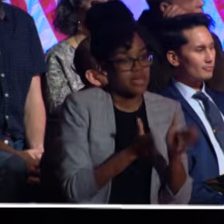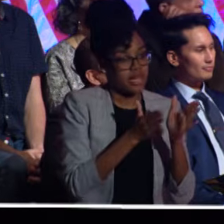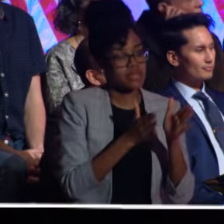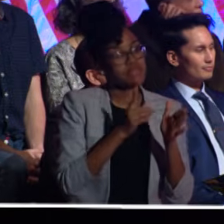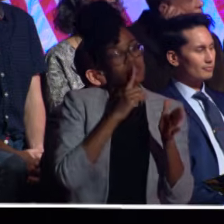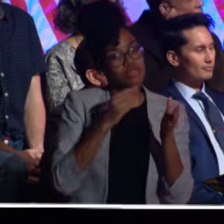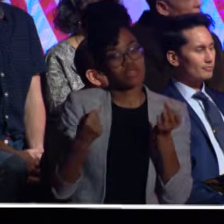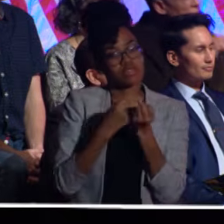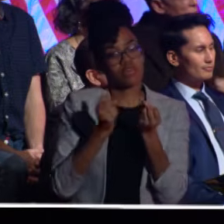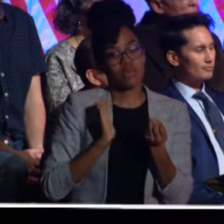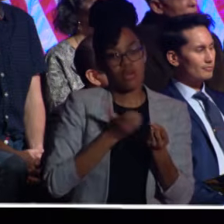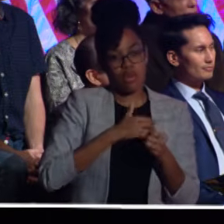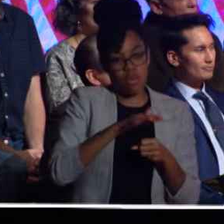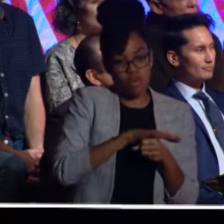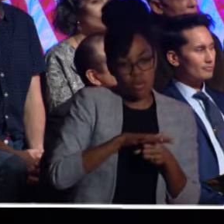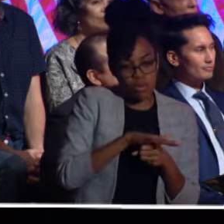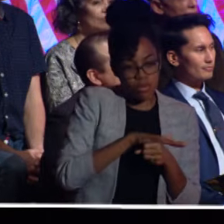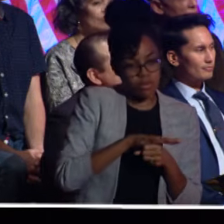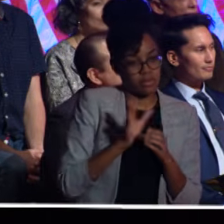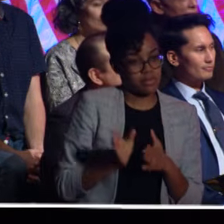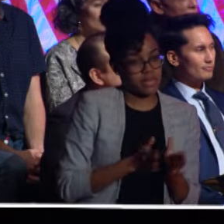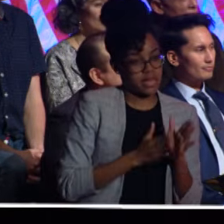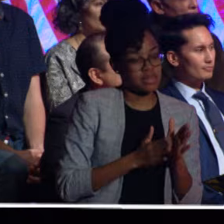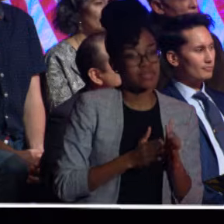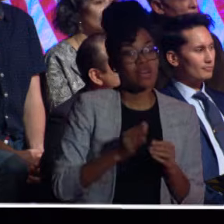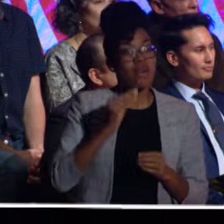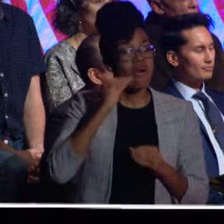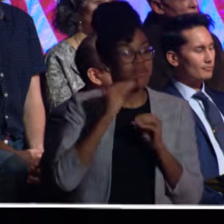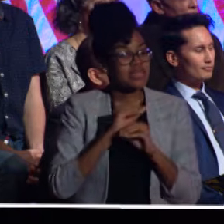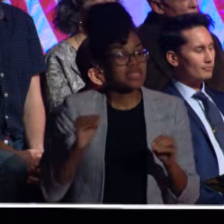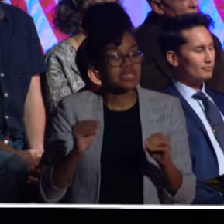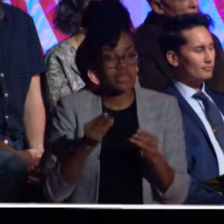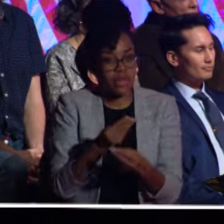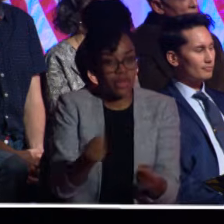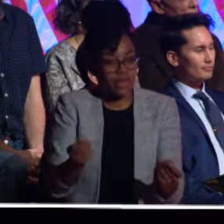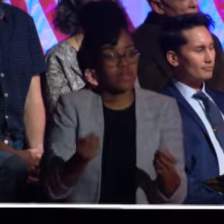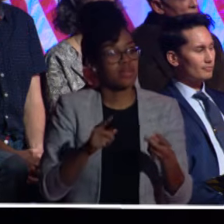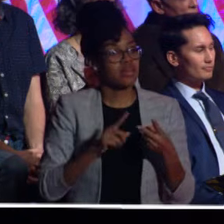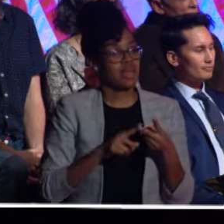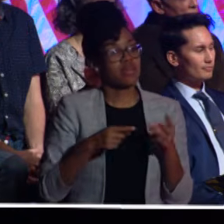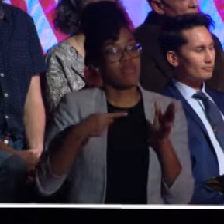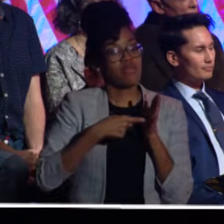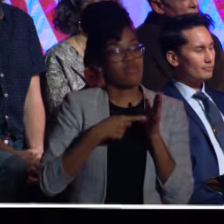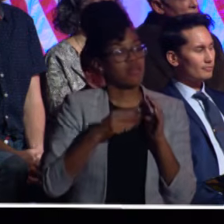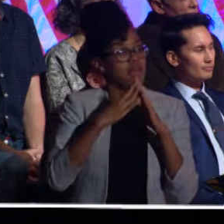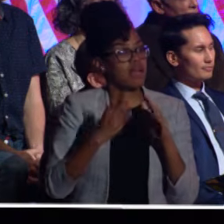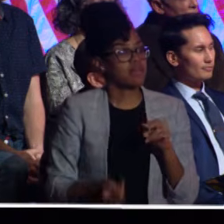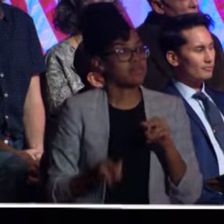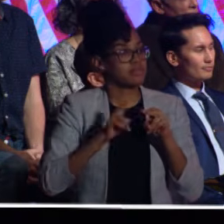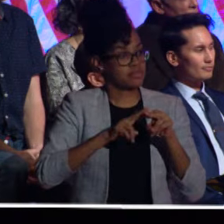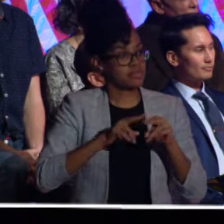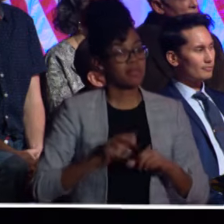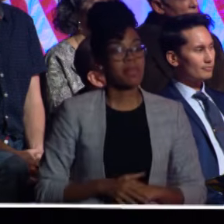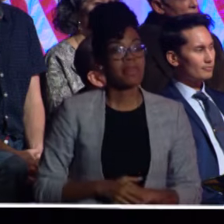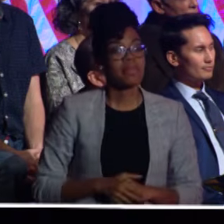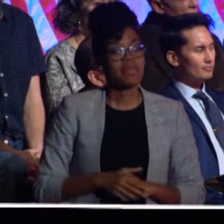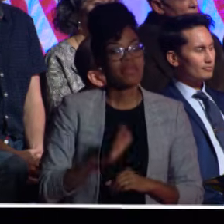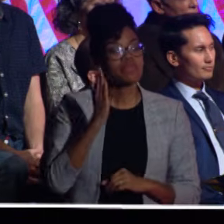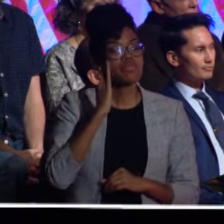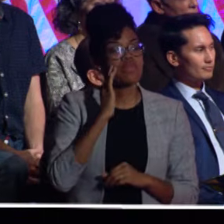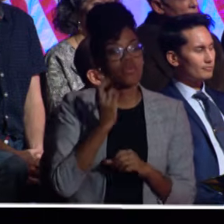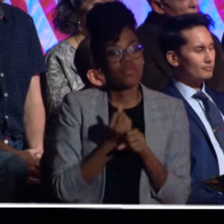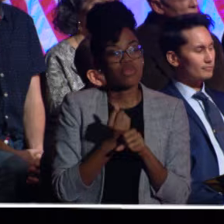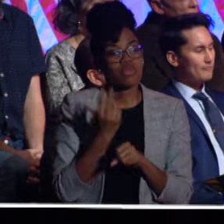both end homelessness and create more affordable housing. As many of you already know, 3 years ago, we